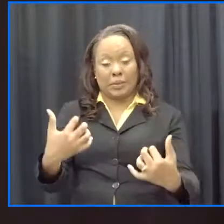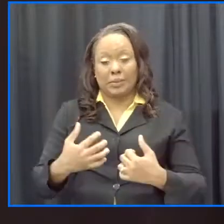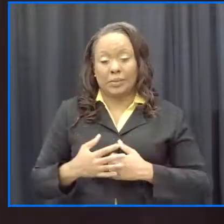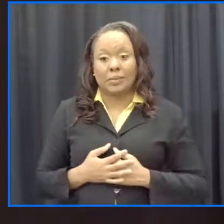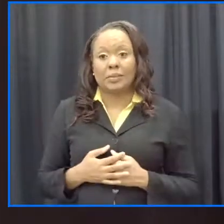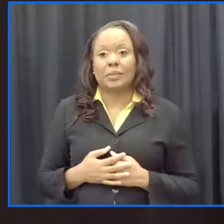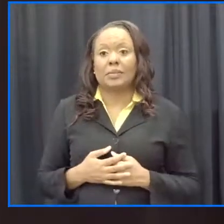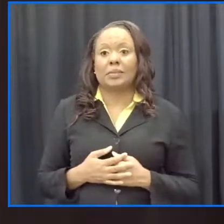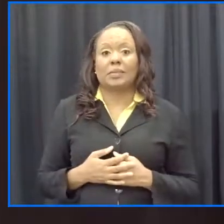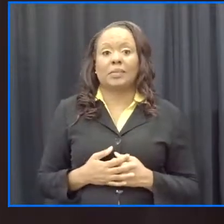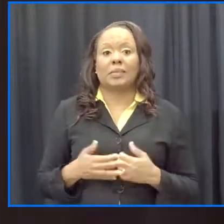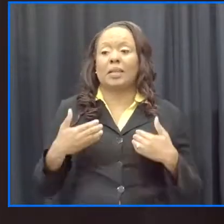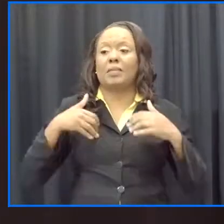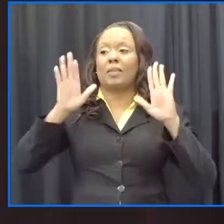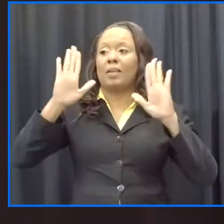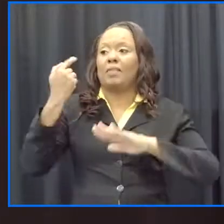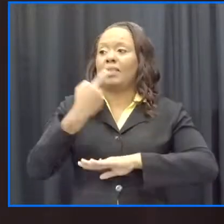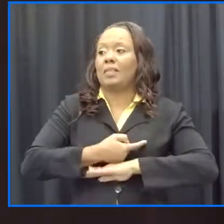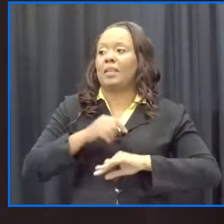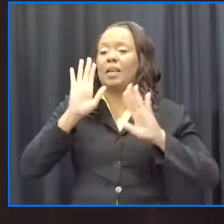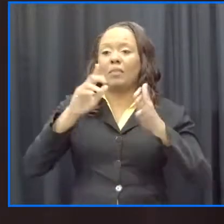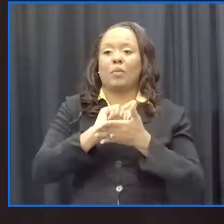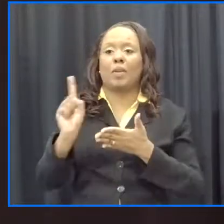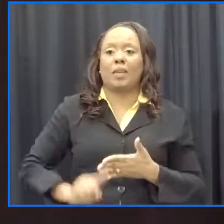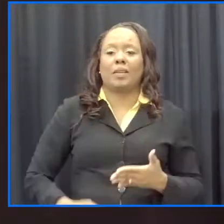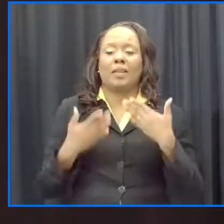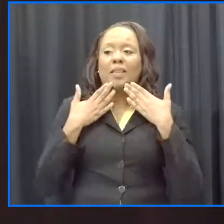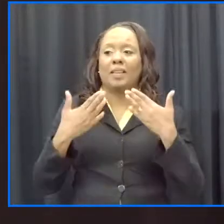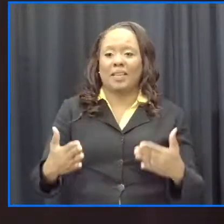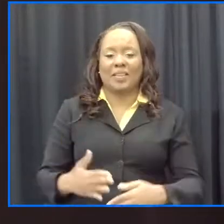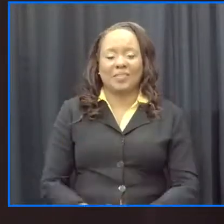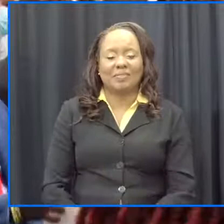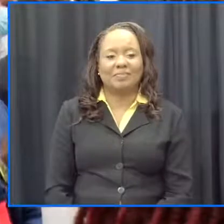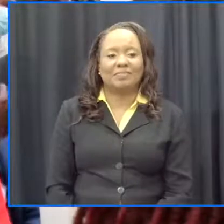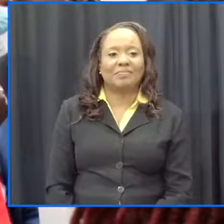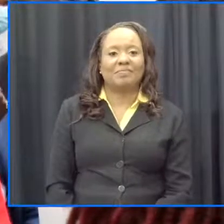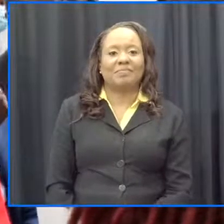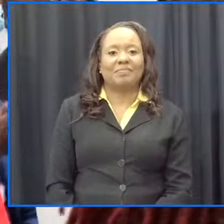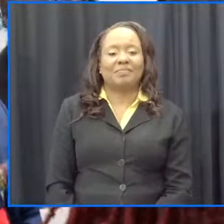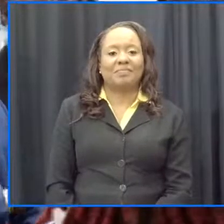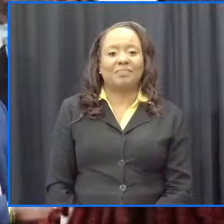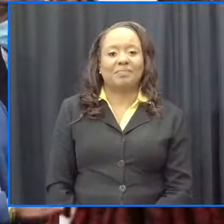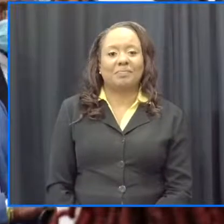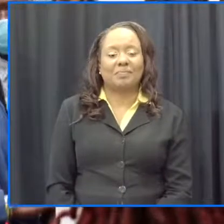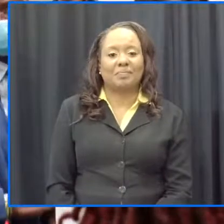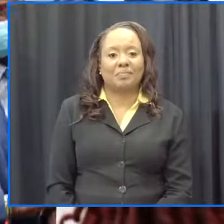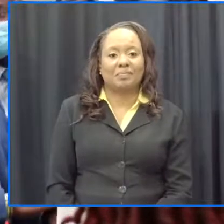this morning, I just wish you a great day and a great weekend. Thank you, everyone.